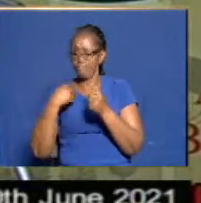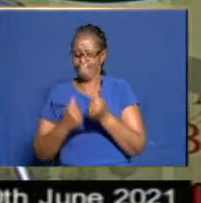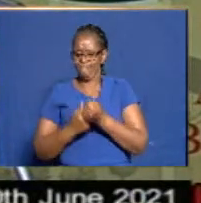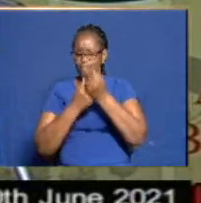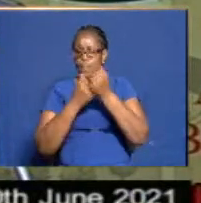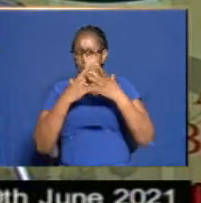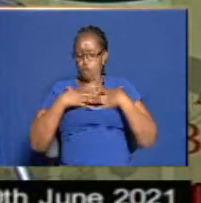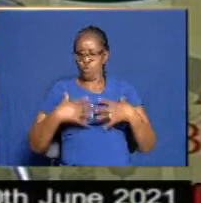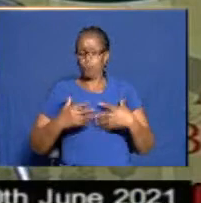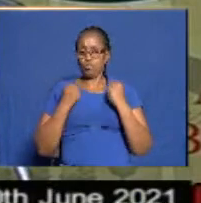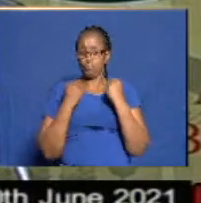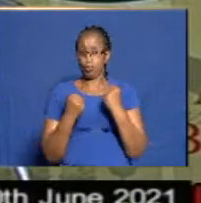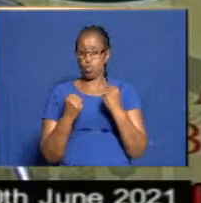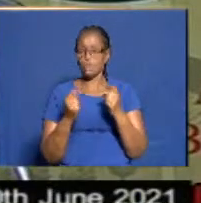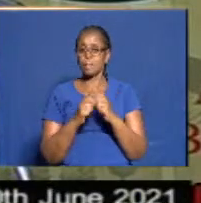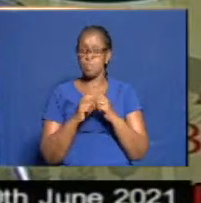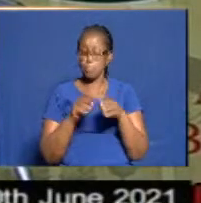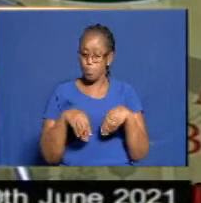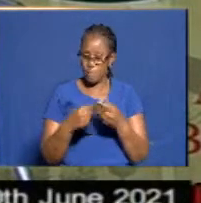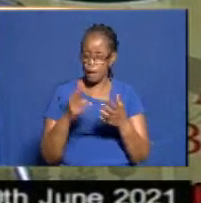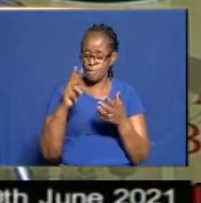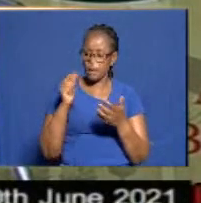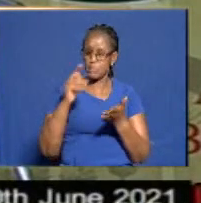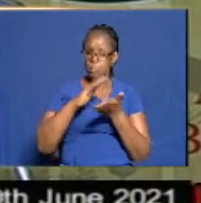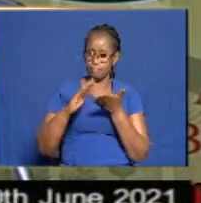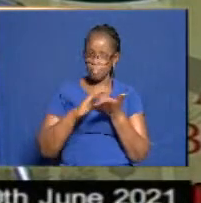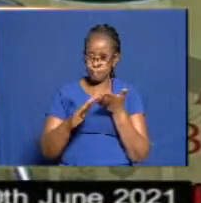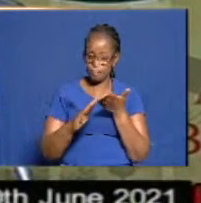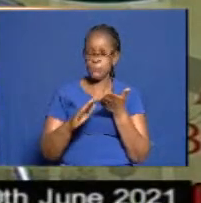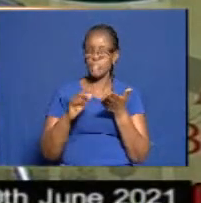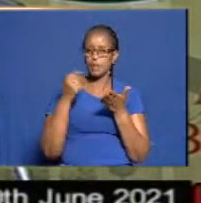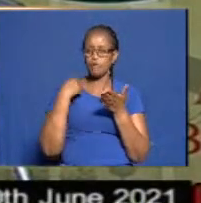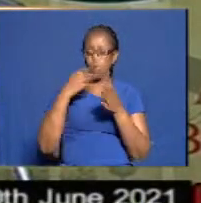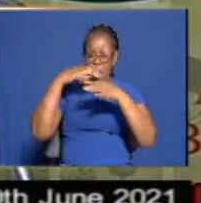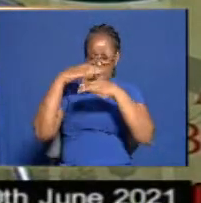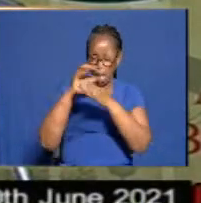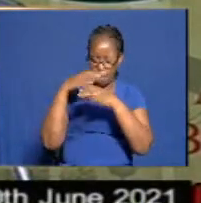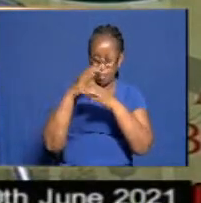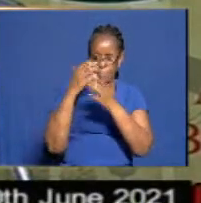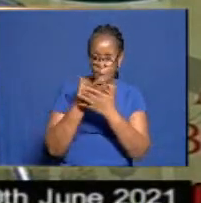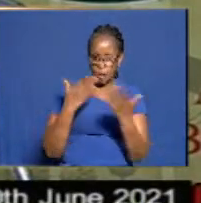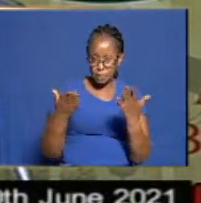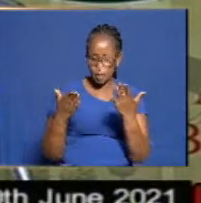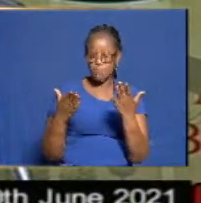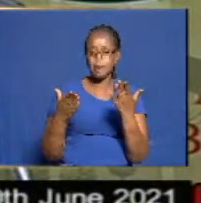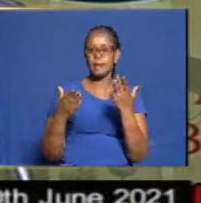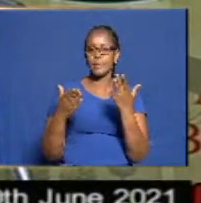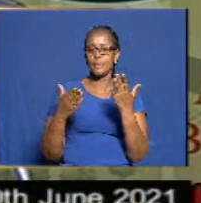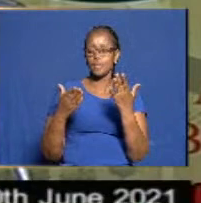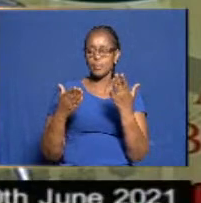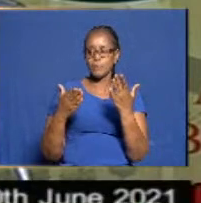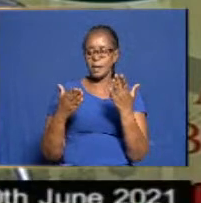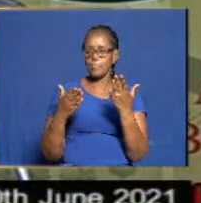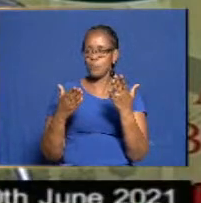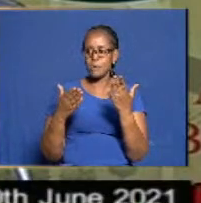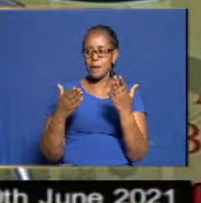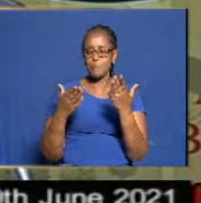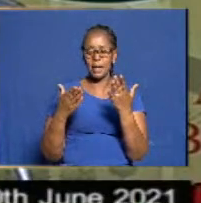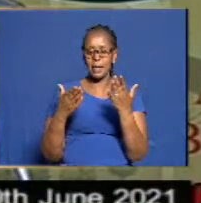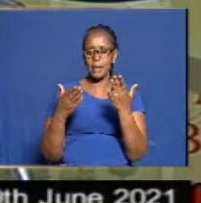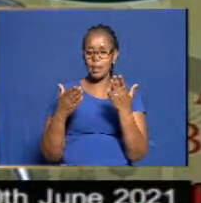I propose to provide VAT exemptions to diagnostic and laboratory reagents, artificial respirators,